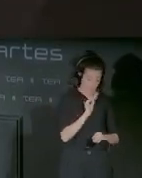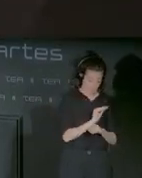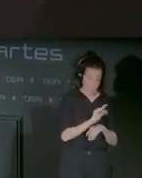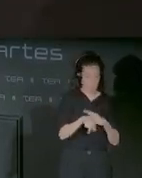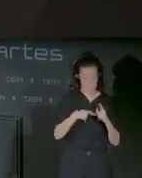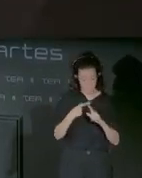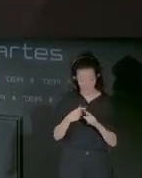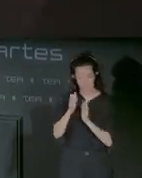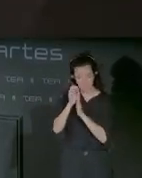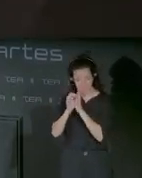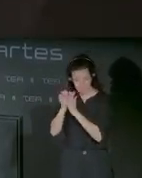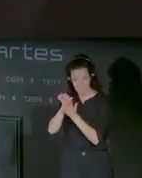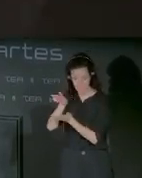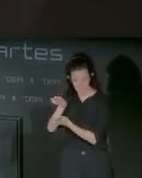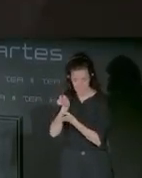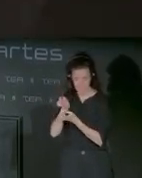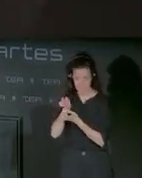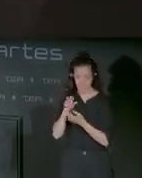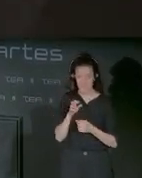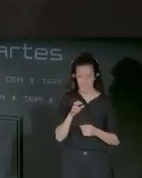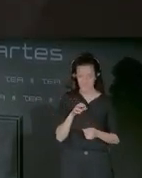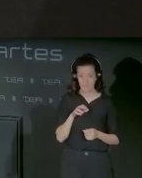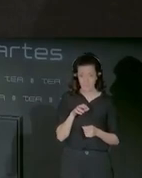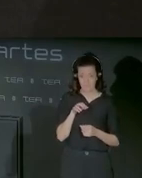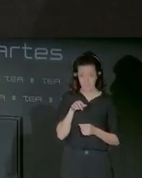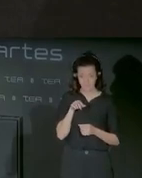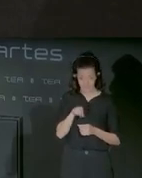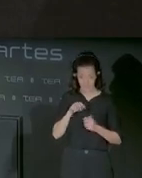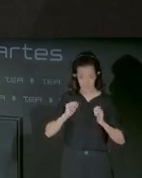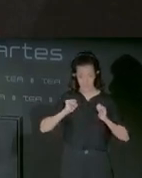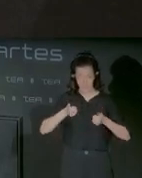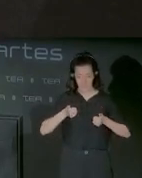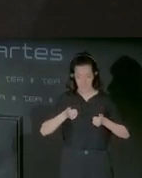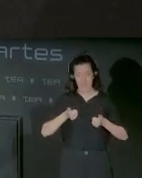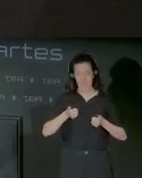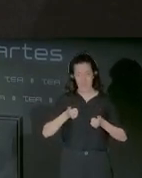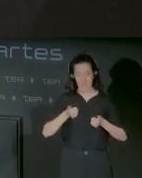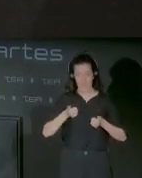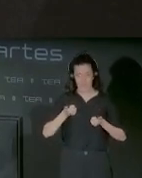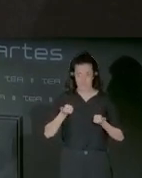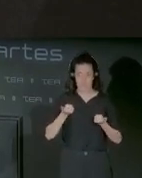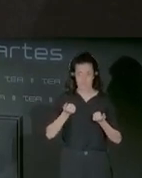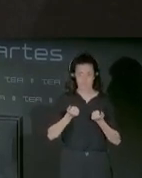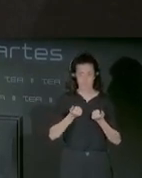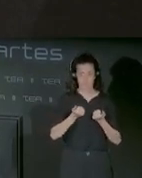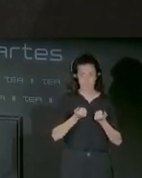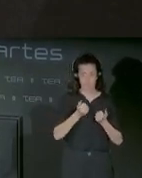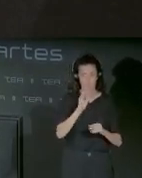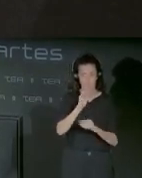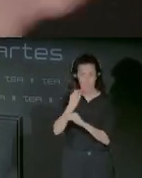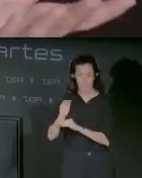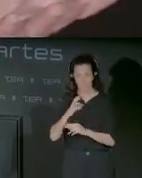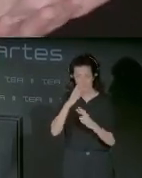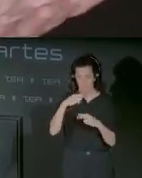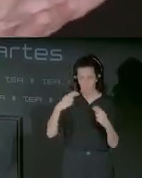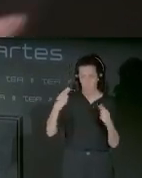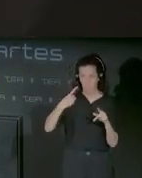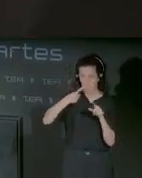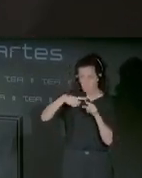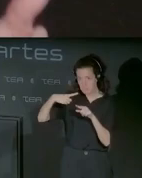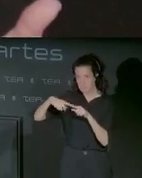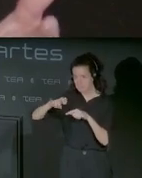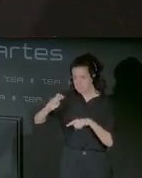let's say, a variety of public funding that could support the sector in addition to the private funding. I'm sure we'll get